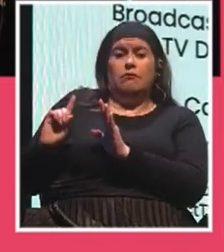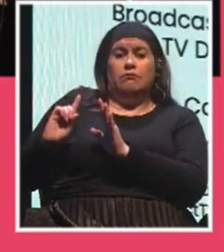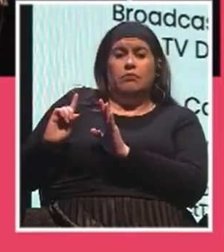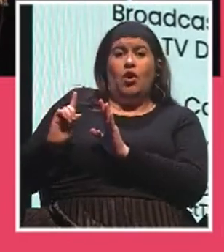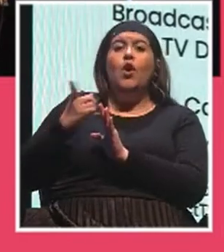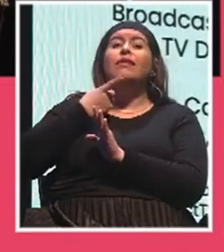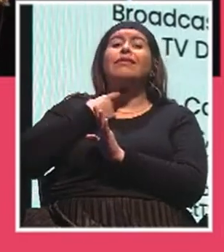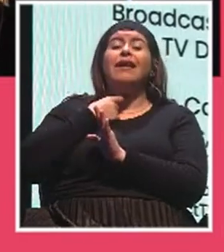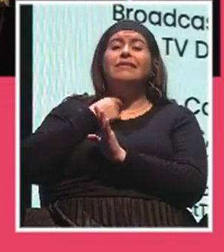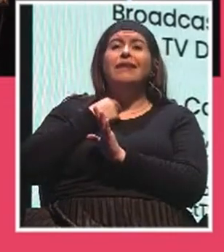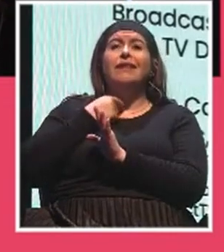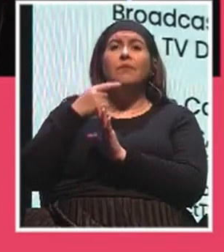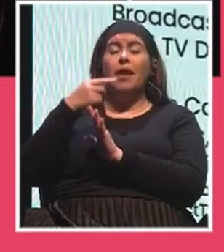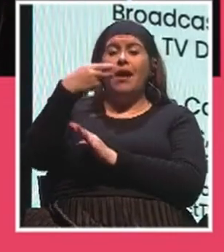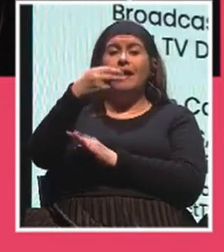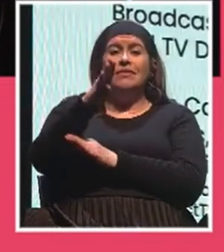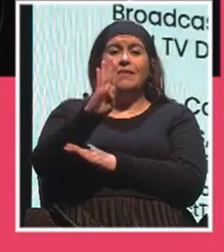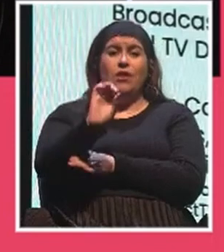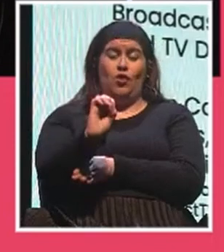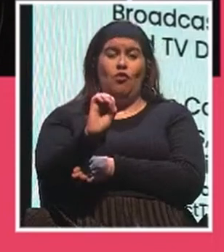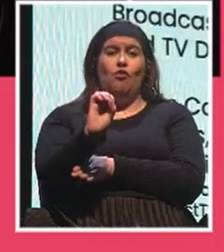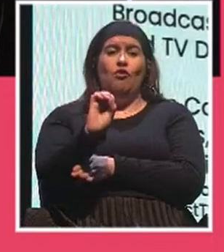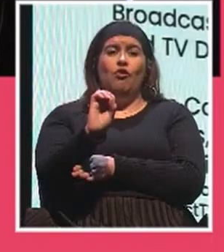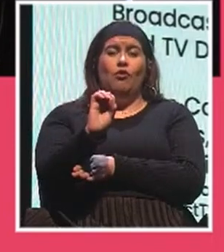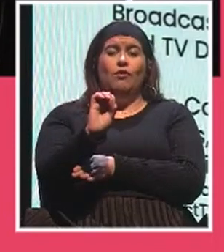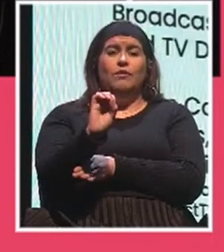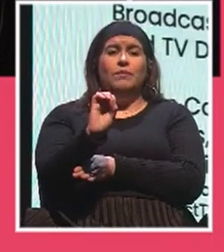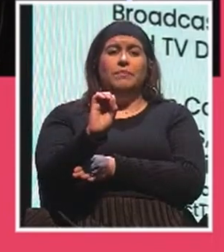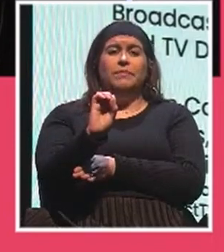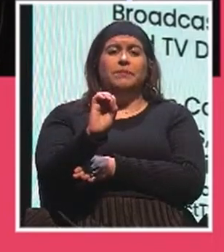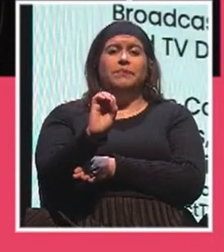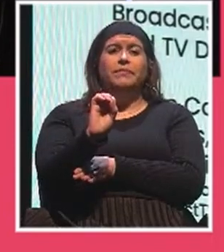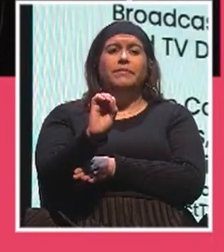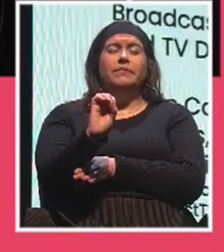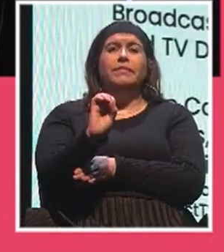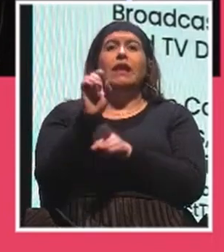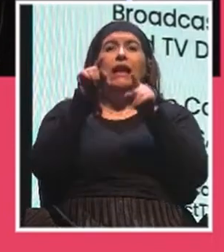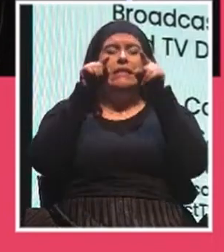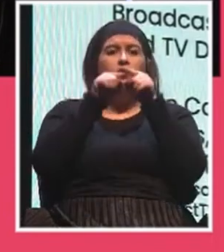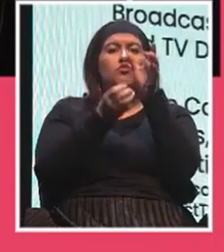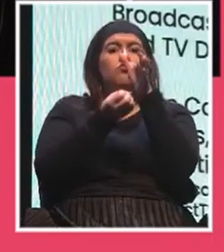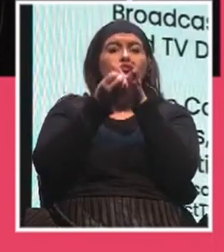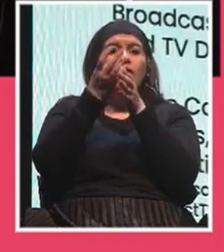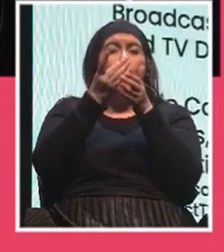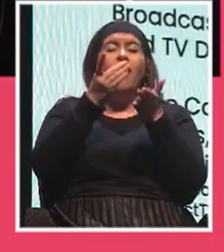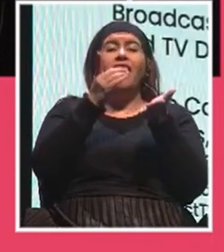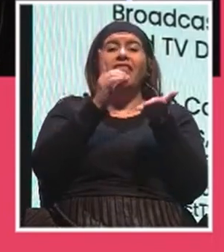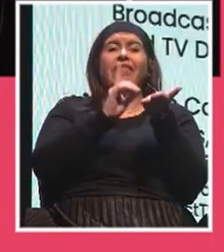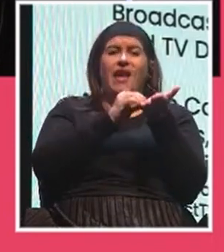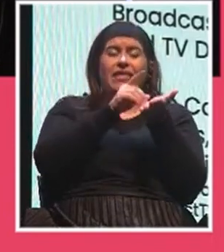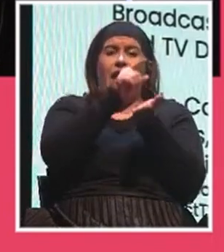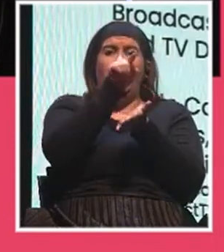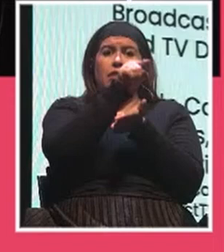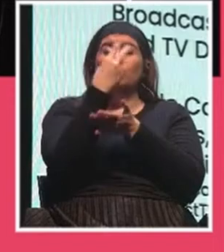particular, technical and digital disruption of their business as